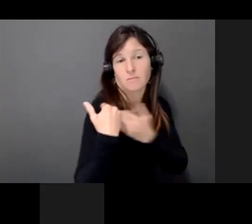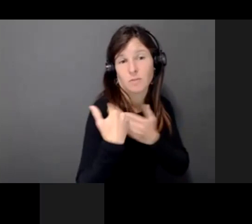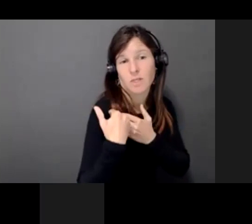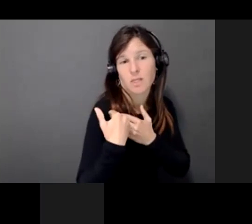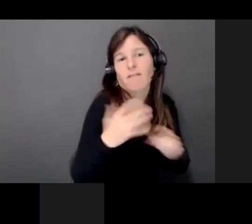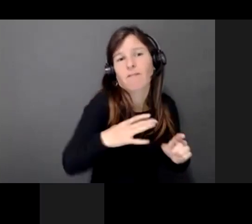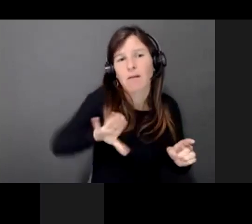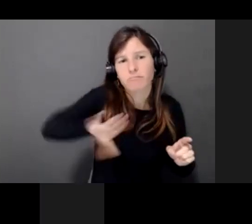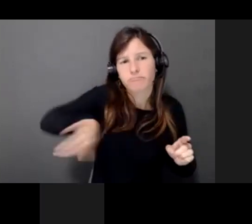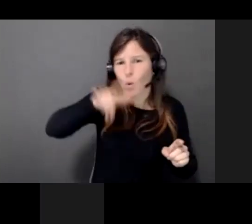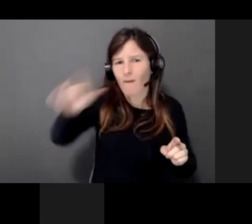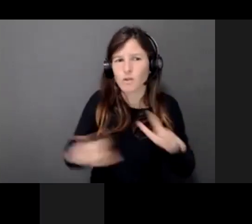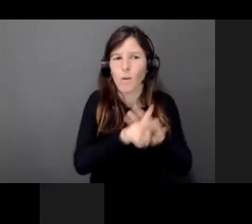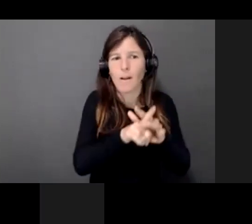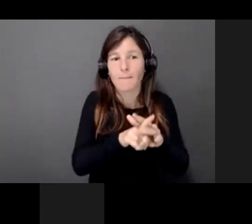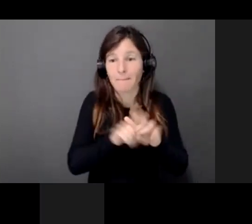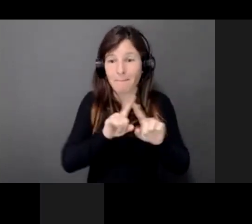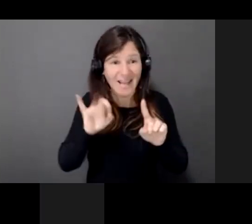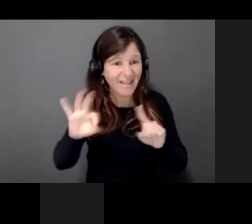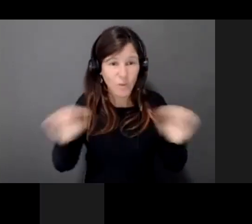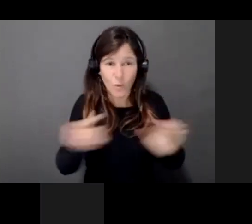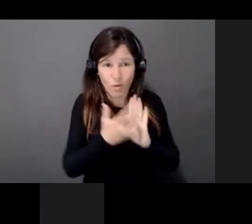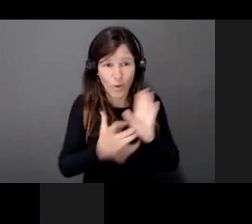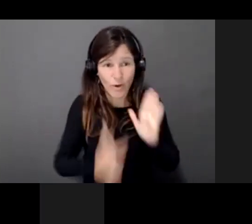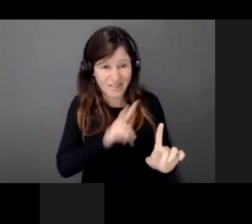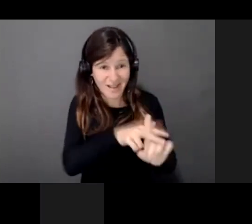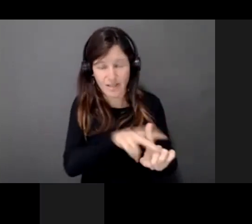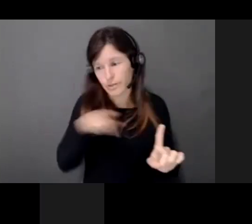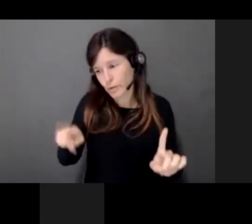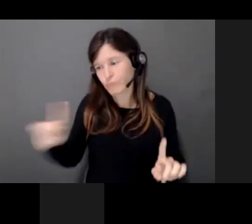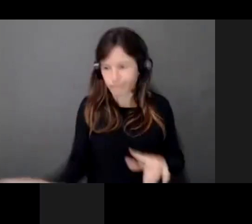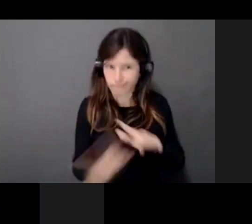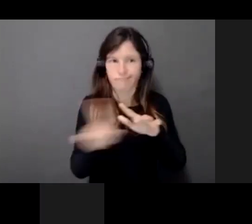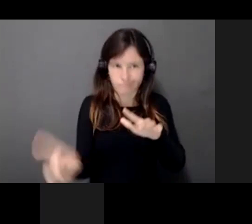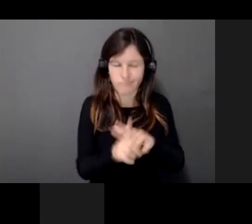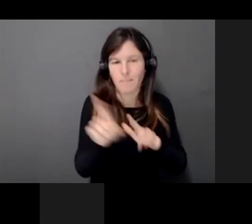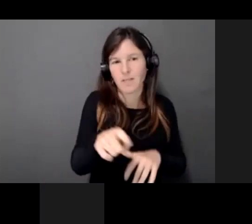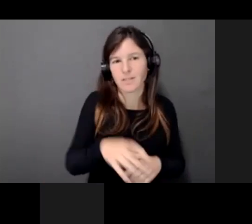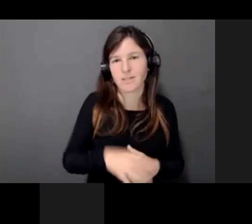Okay, next question, Jason. They just keep coming in, so we're going to keep you till 3 o'clock.